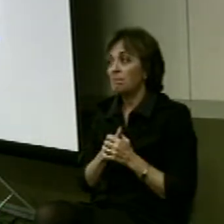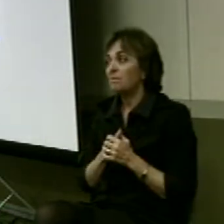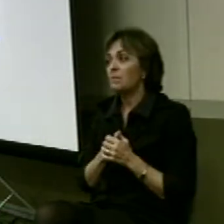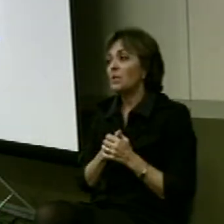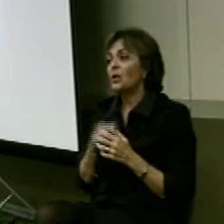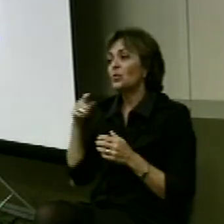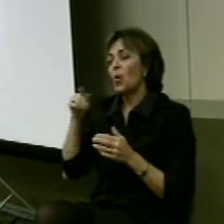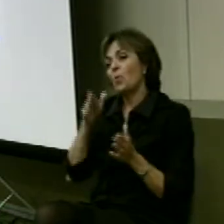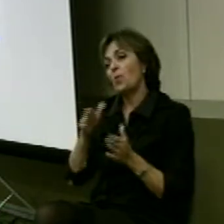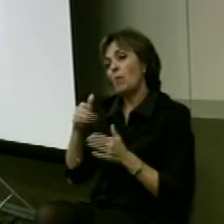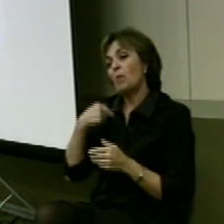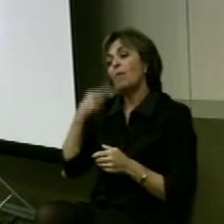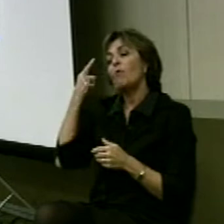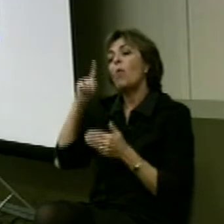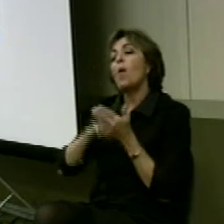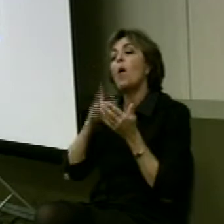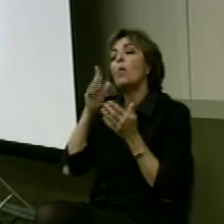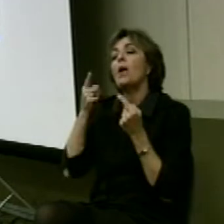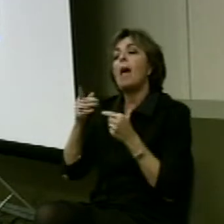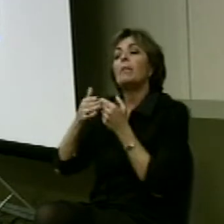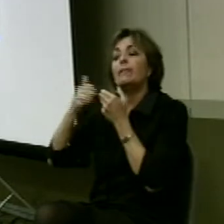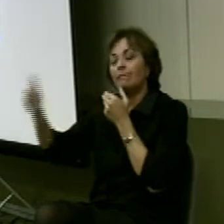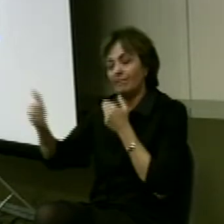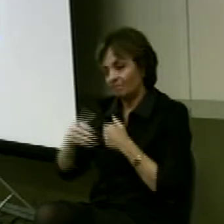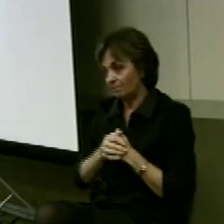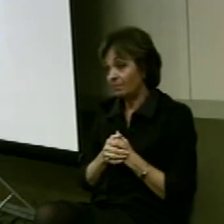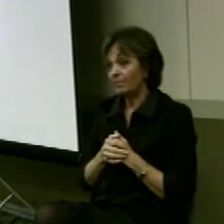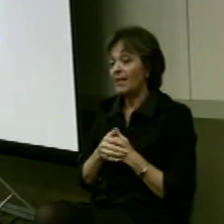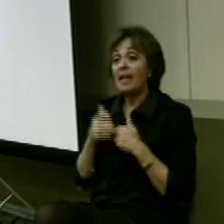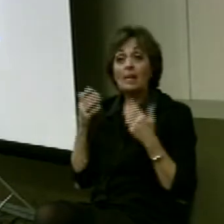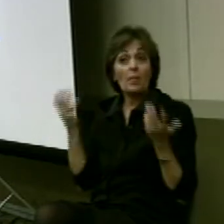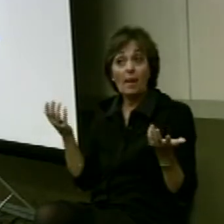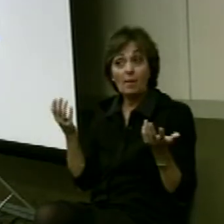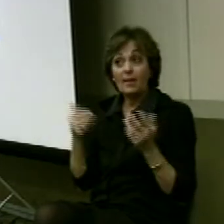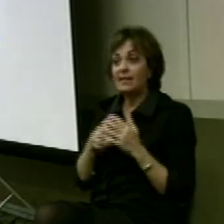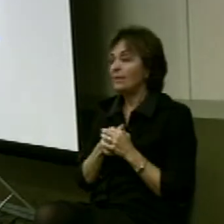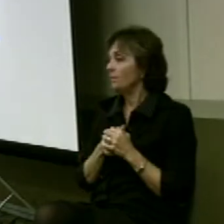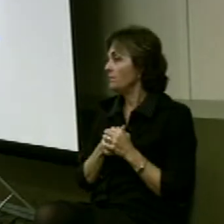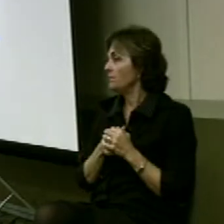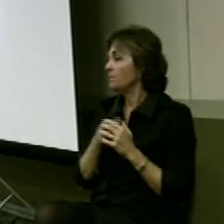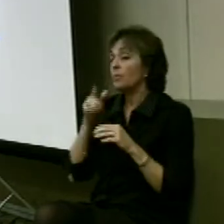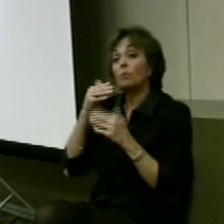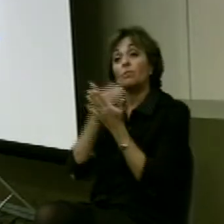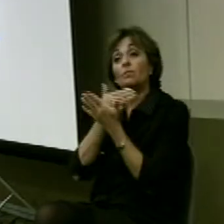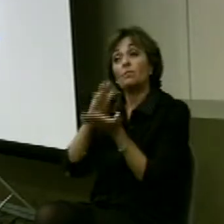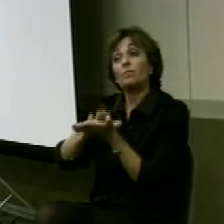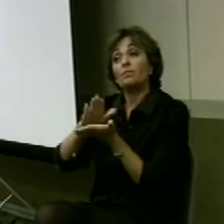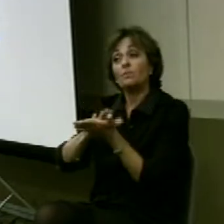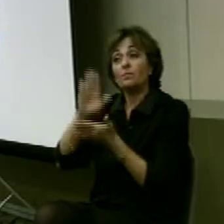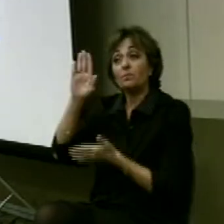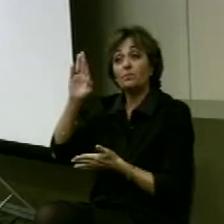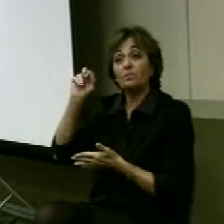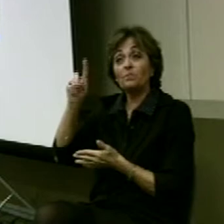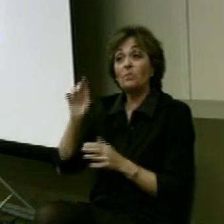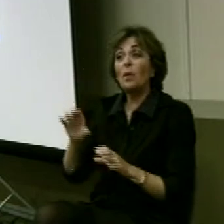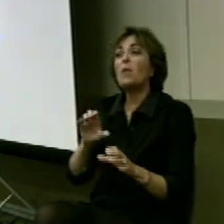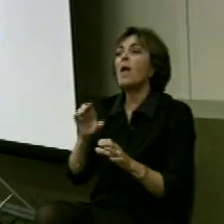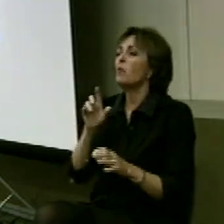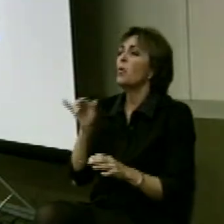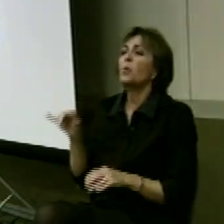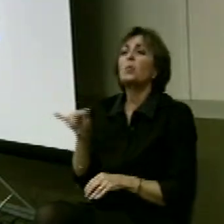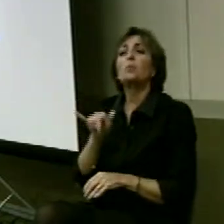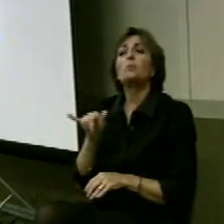been there, they'd done that. And so they were just preparing me for what was to come. And then what happened? At